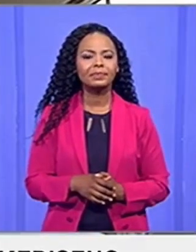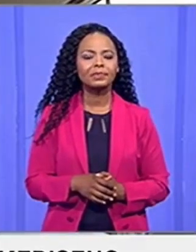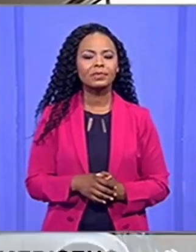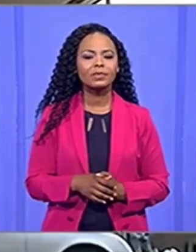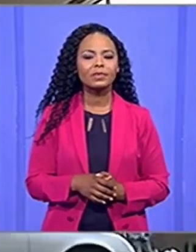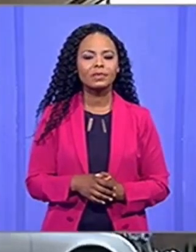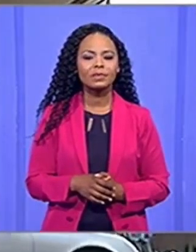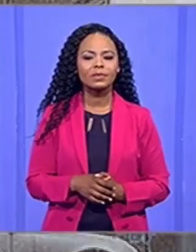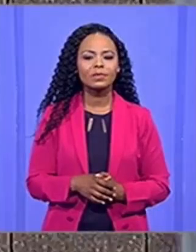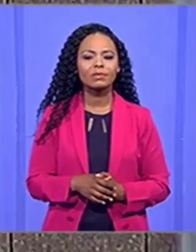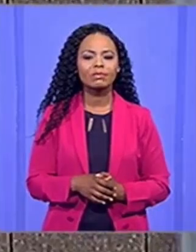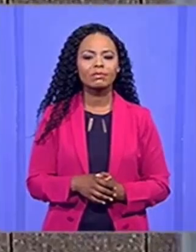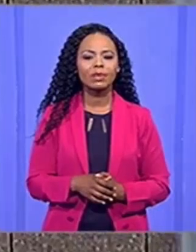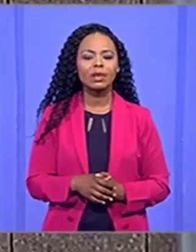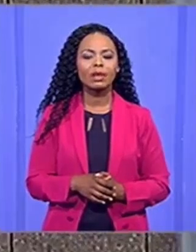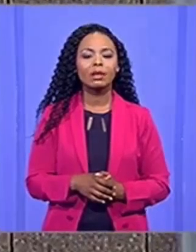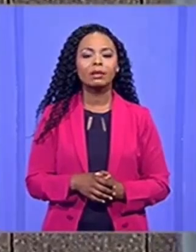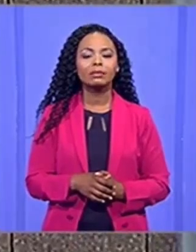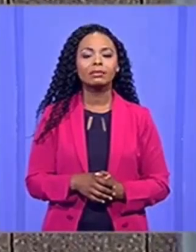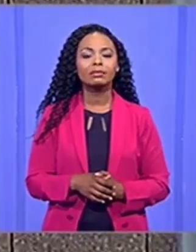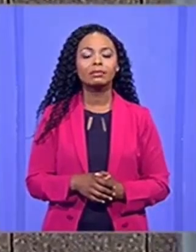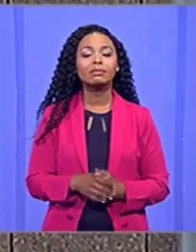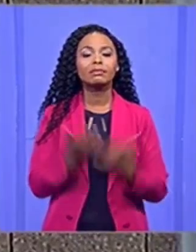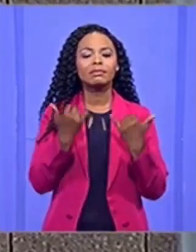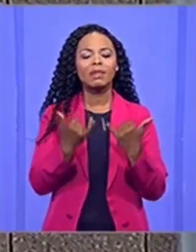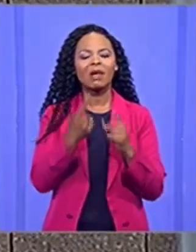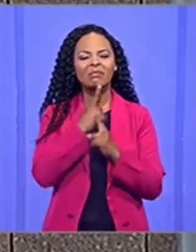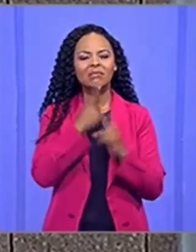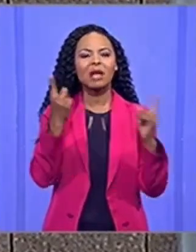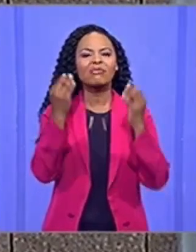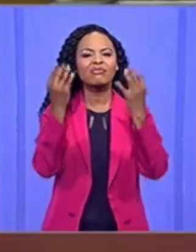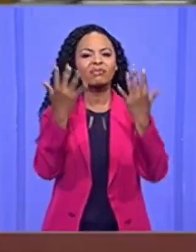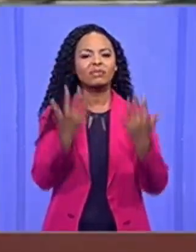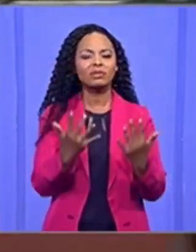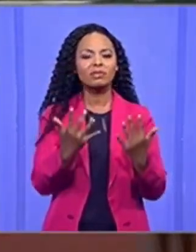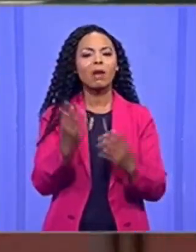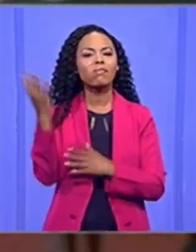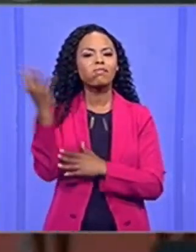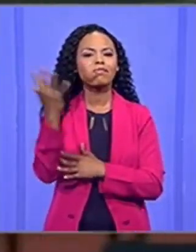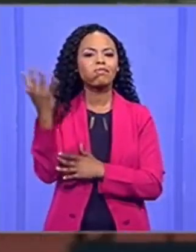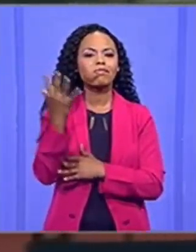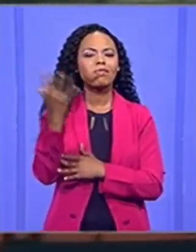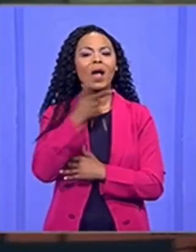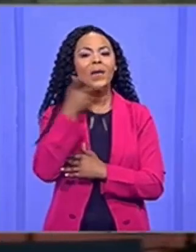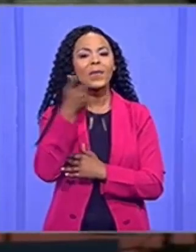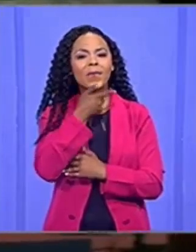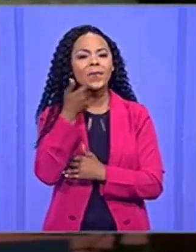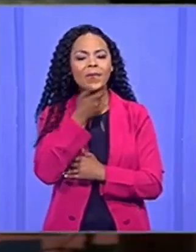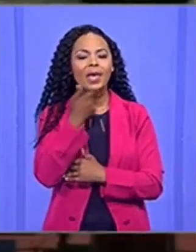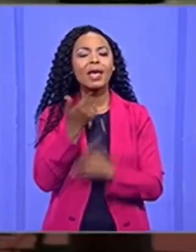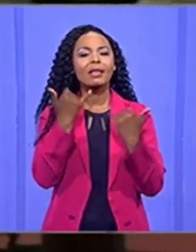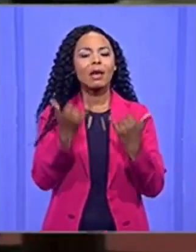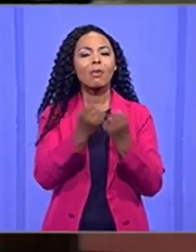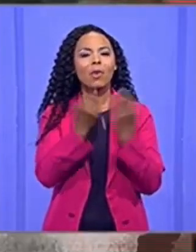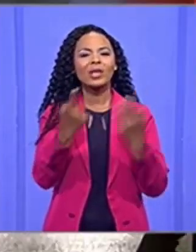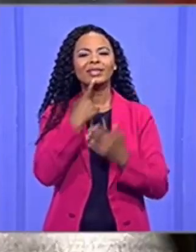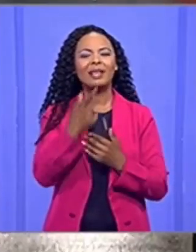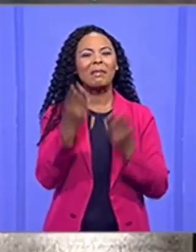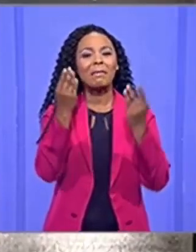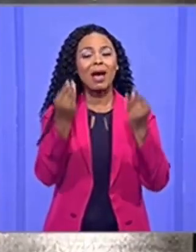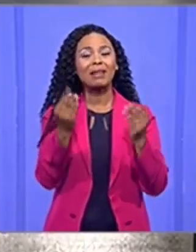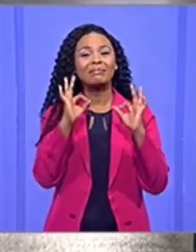Pegelo ya tekanyetsokabo ya gare ga ngwaga e gaufi mme batlhankela ba lefapha la matlotlo ba tsitsenya gore ditšhelete tsa naga ga di mo